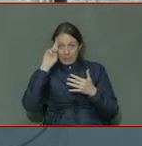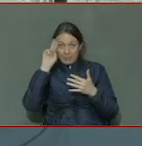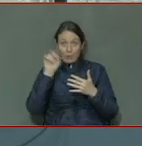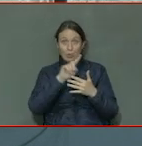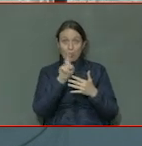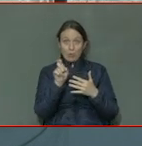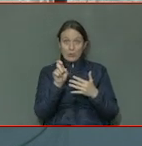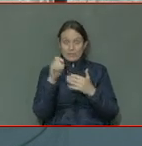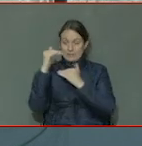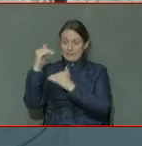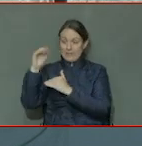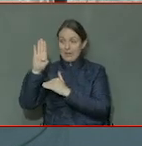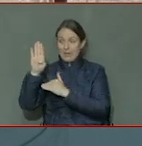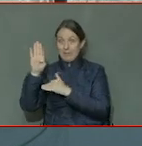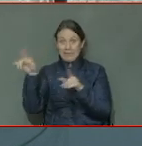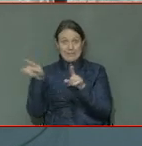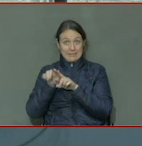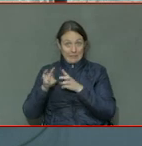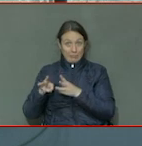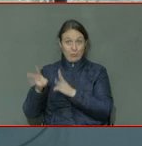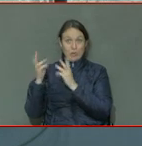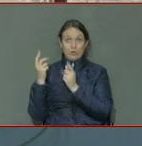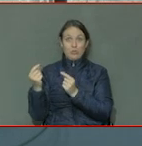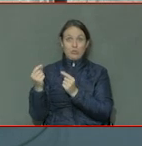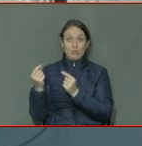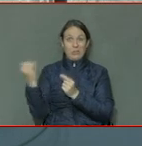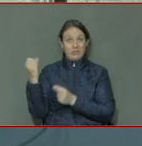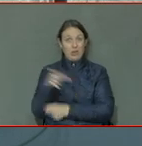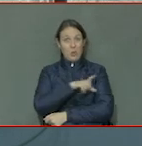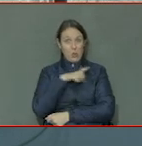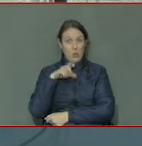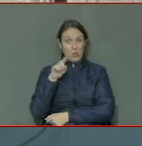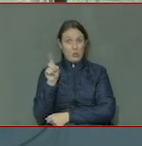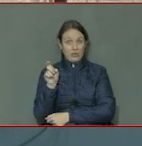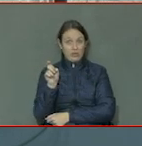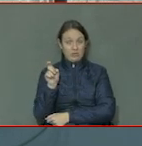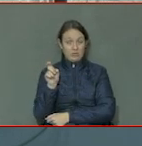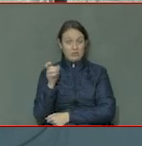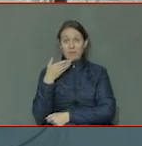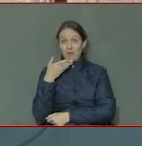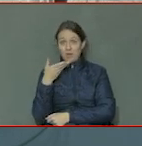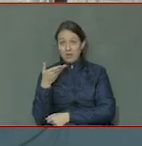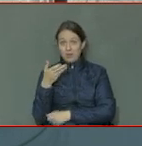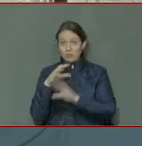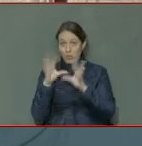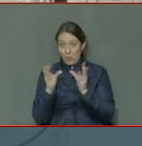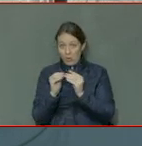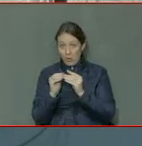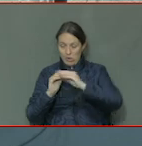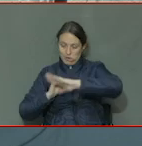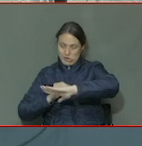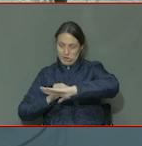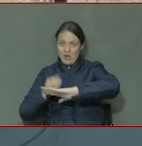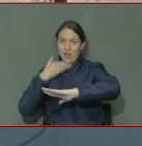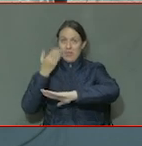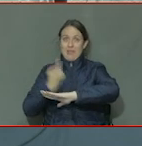B. So that means it's like a longer question. Close up all the answers, work out your own answer,